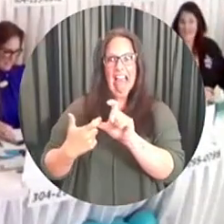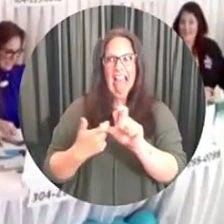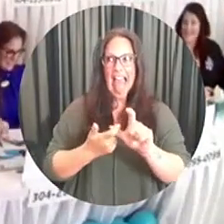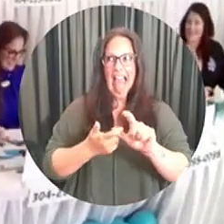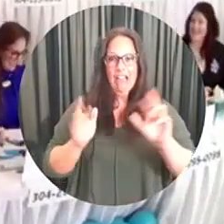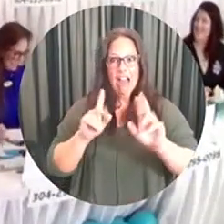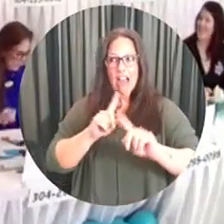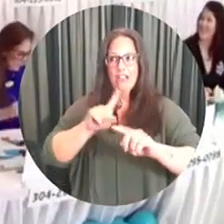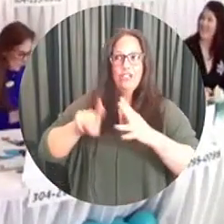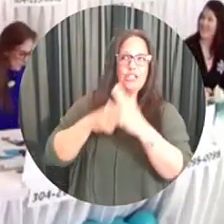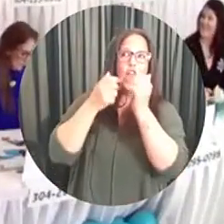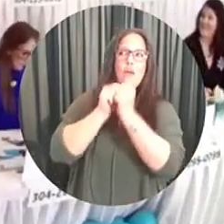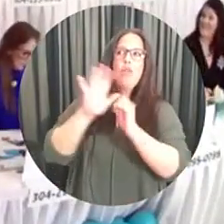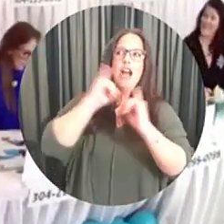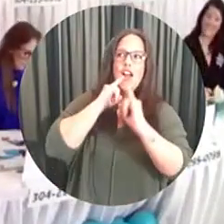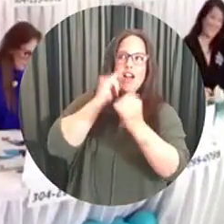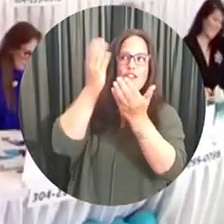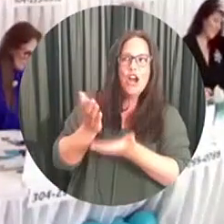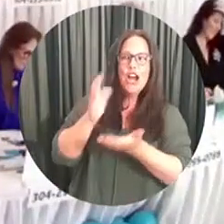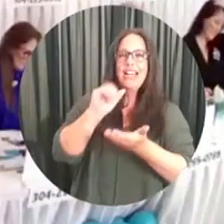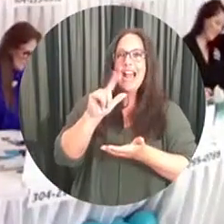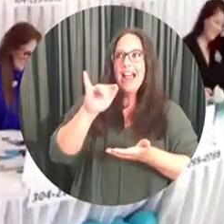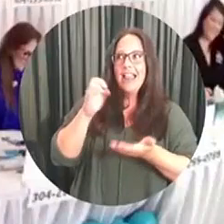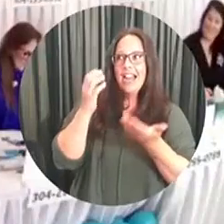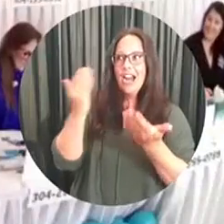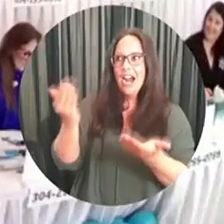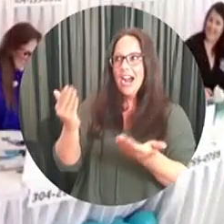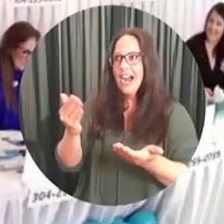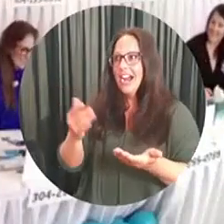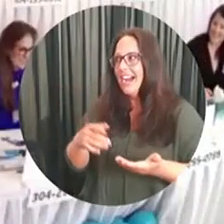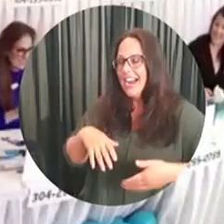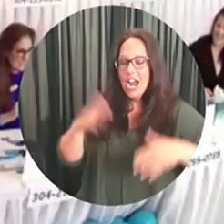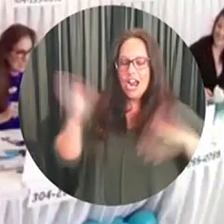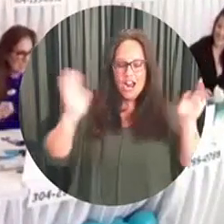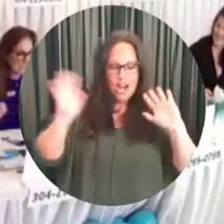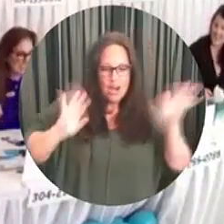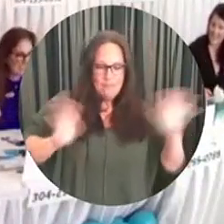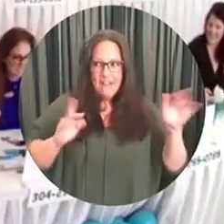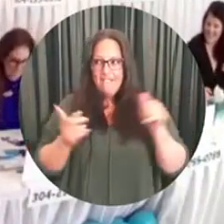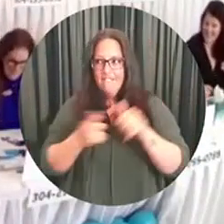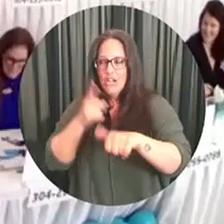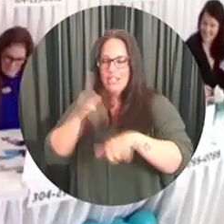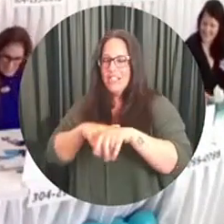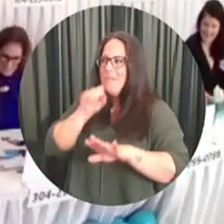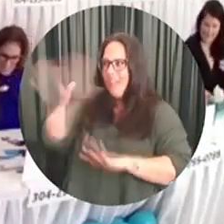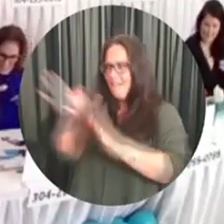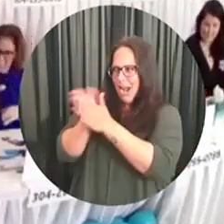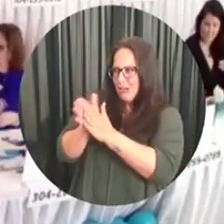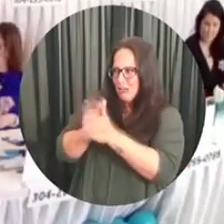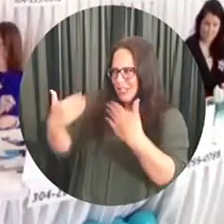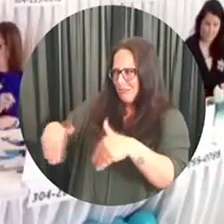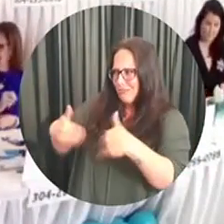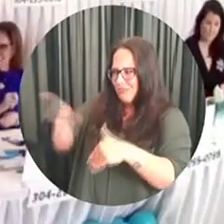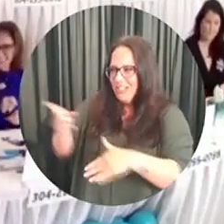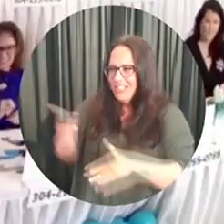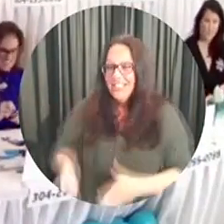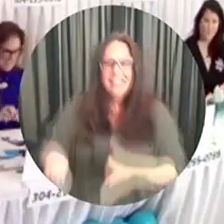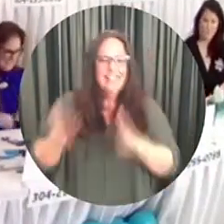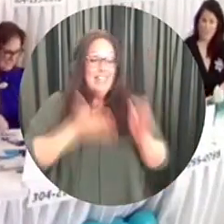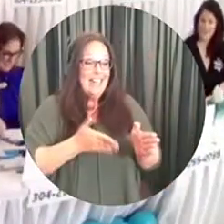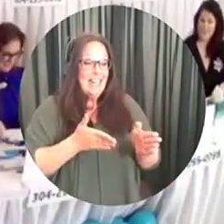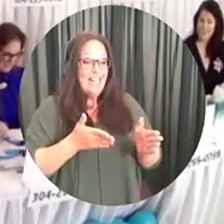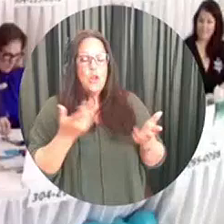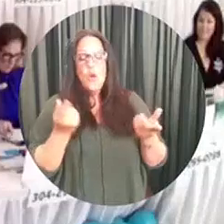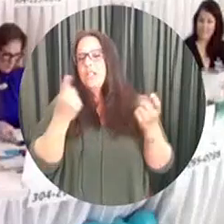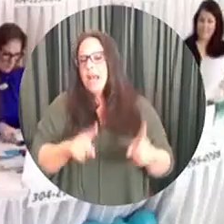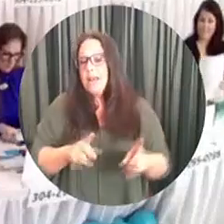one down there. Let's go. Let's go. Bring up the energy. Andrew, first time. I love your energy, dude. Let's go. Miss Michelle. Okay, we got